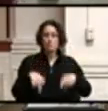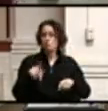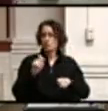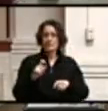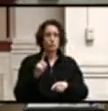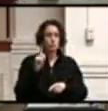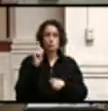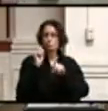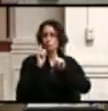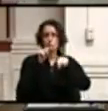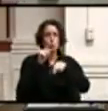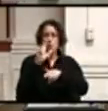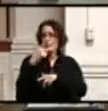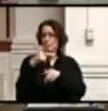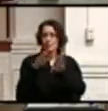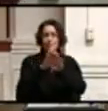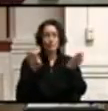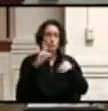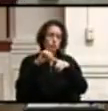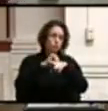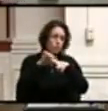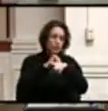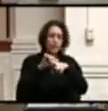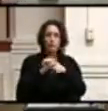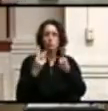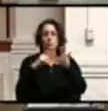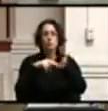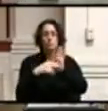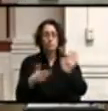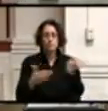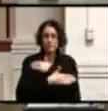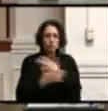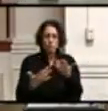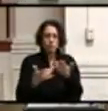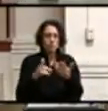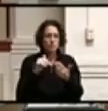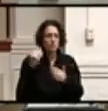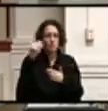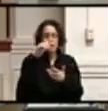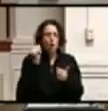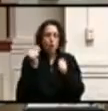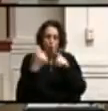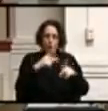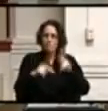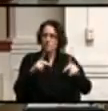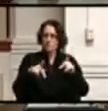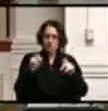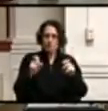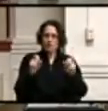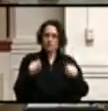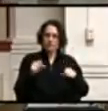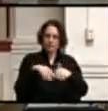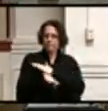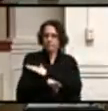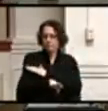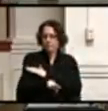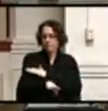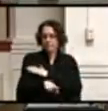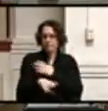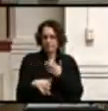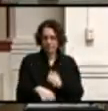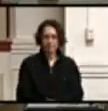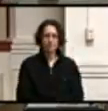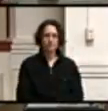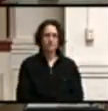get up there. And the only way you're going to do that is with an elevator, and likewise, second floor as well, because you know we have to